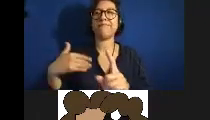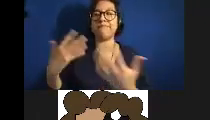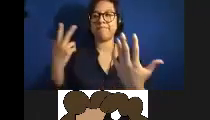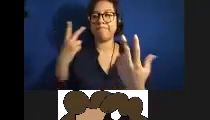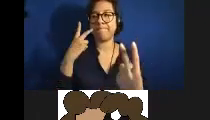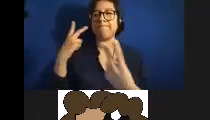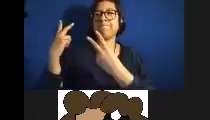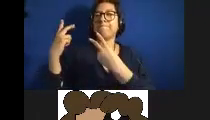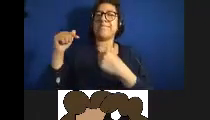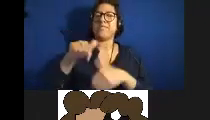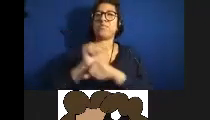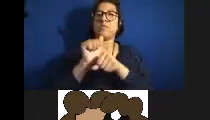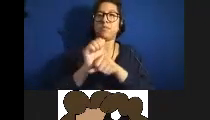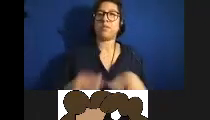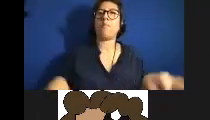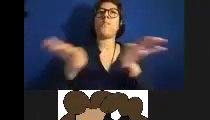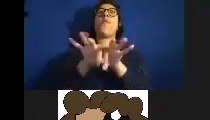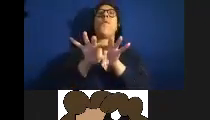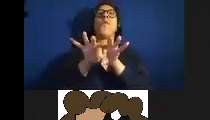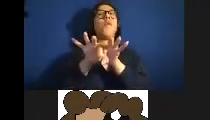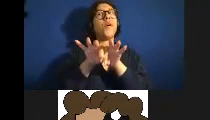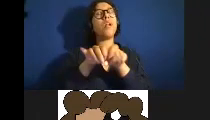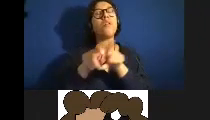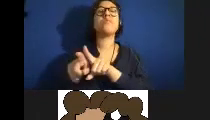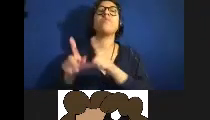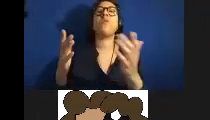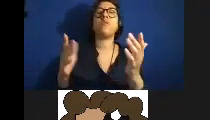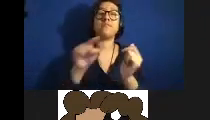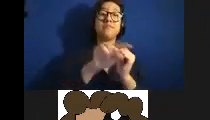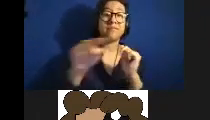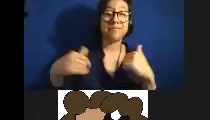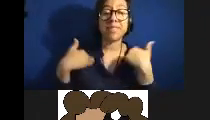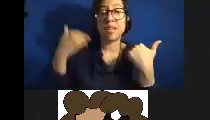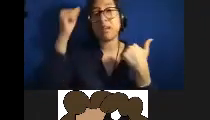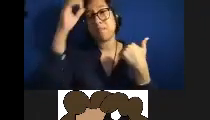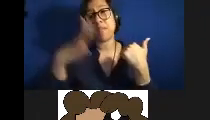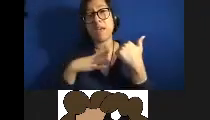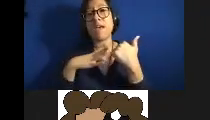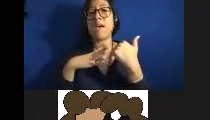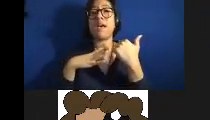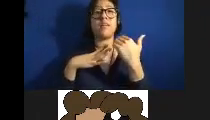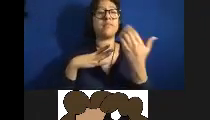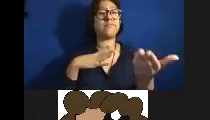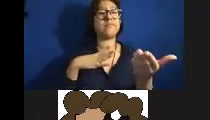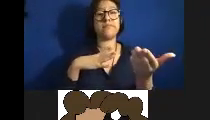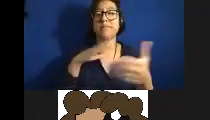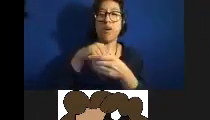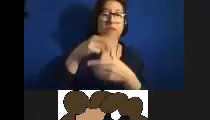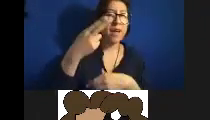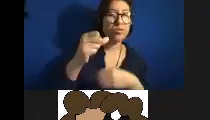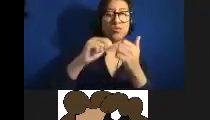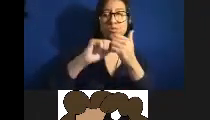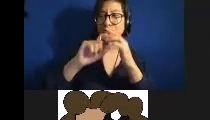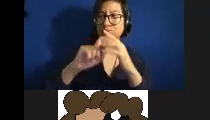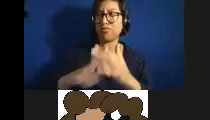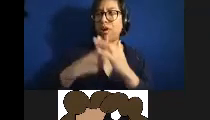why this work is so important. And I'm just reflecting on like hearing these young men who are in high school break down like patriarchy, being